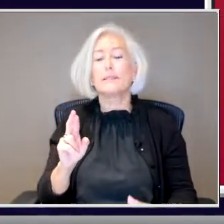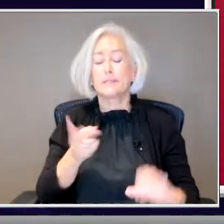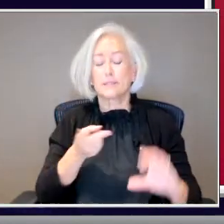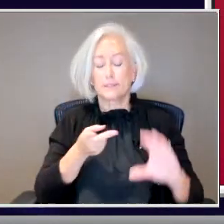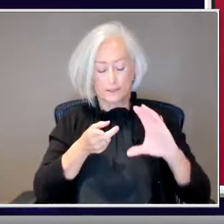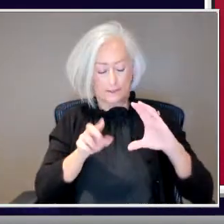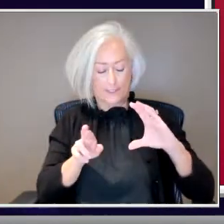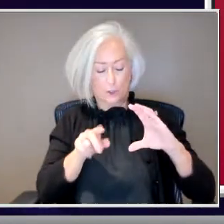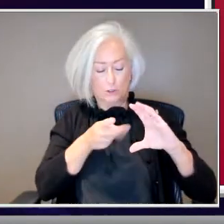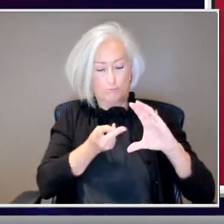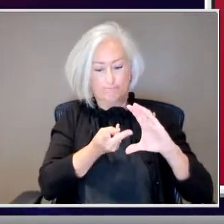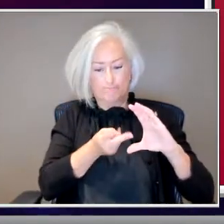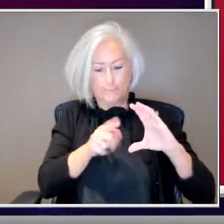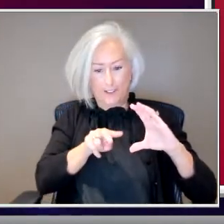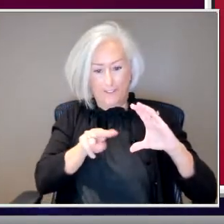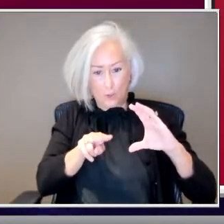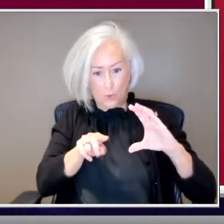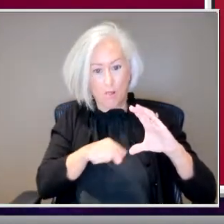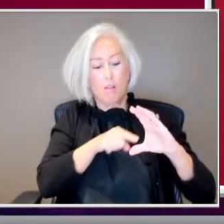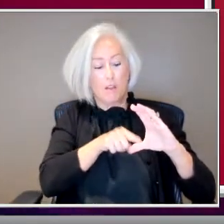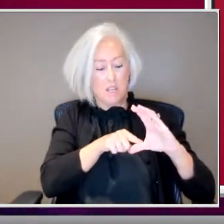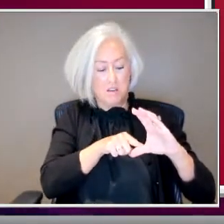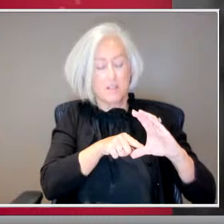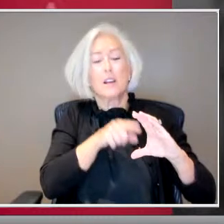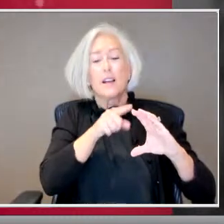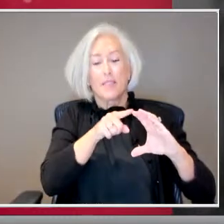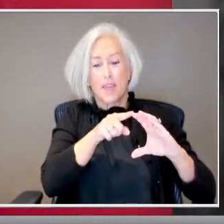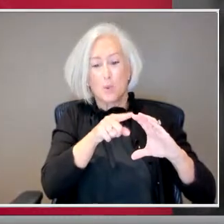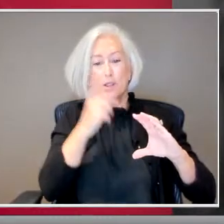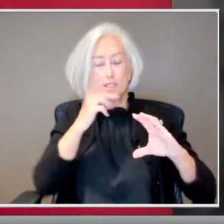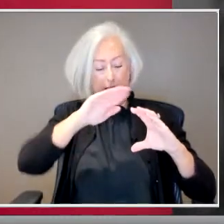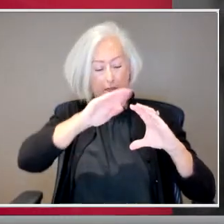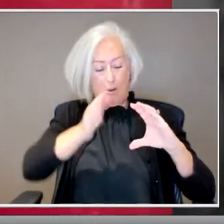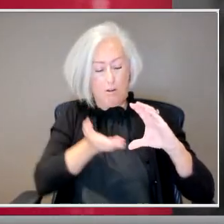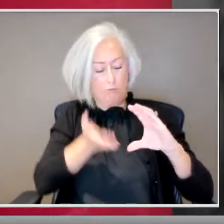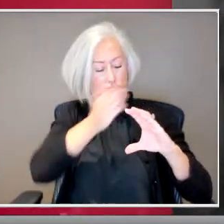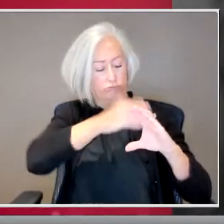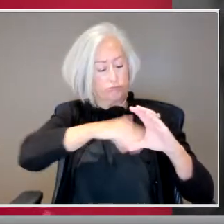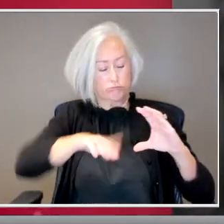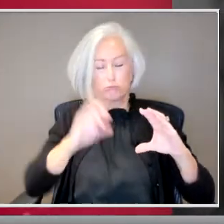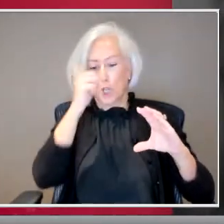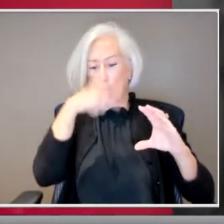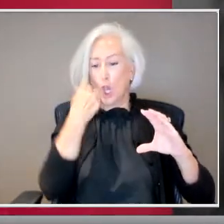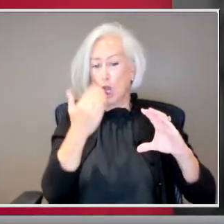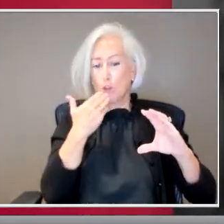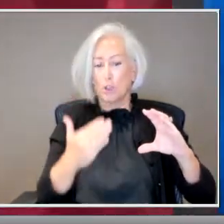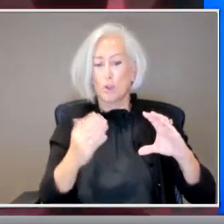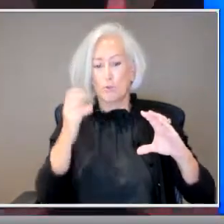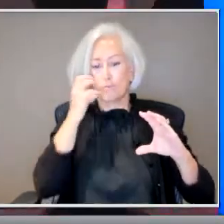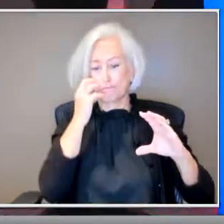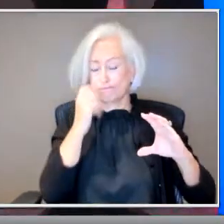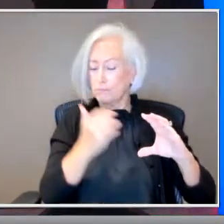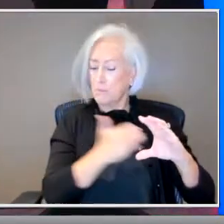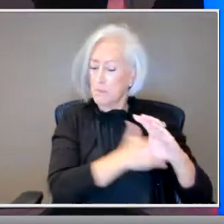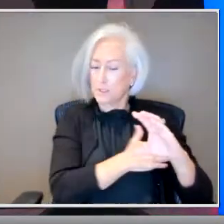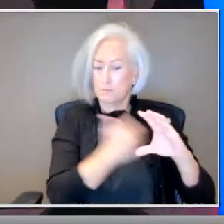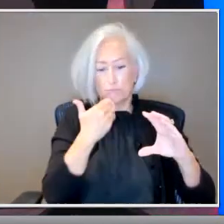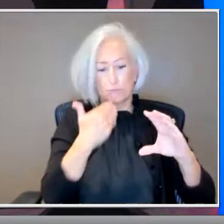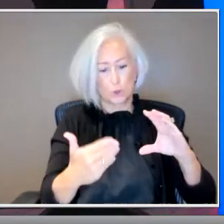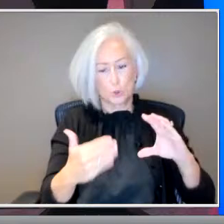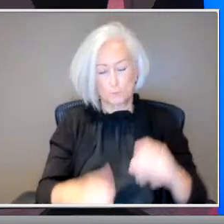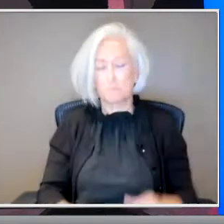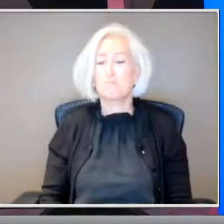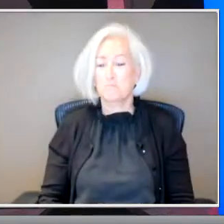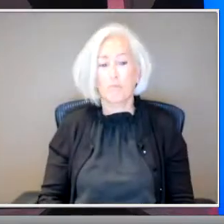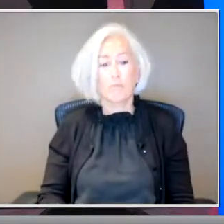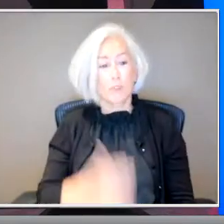heart is preserved with this. Okay, so this was good news when you looked at this part. It was great news, yes. Dr. Reddy, Mike